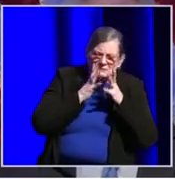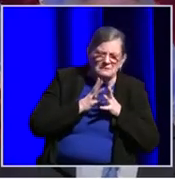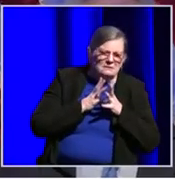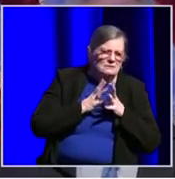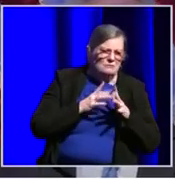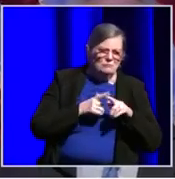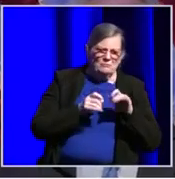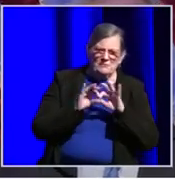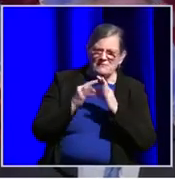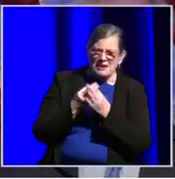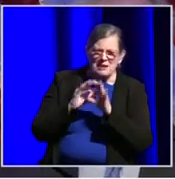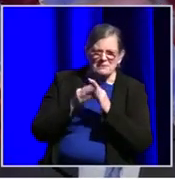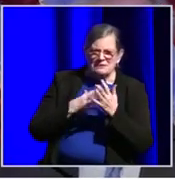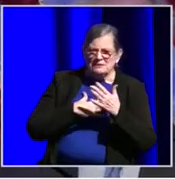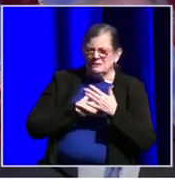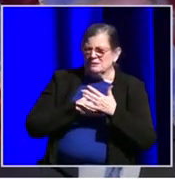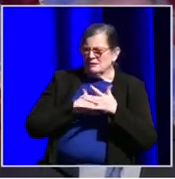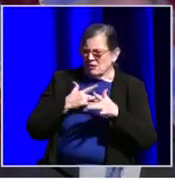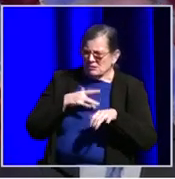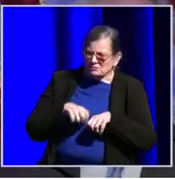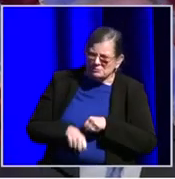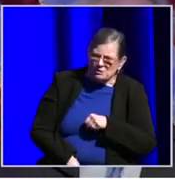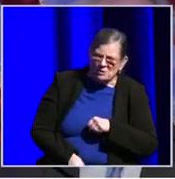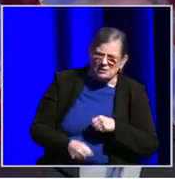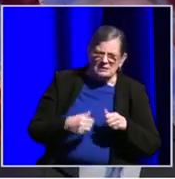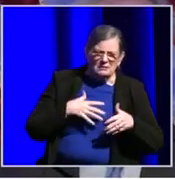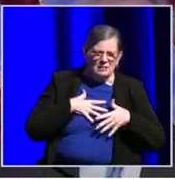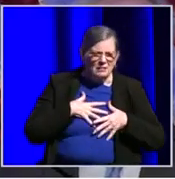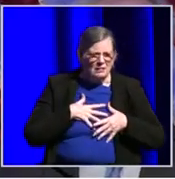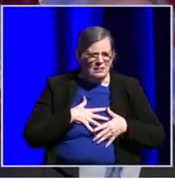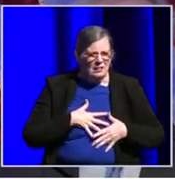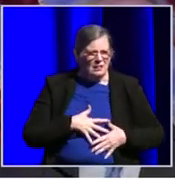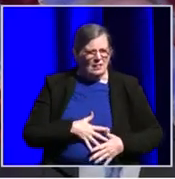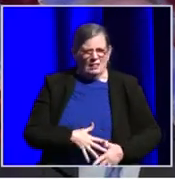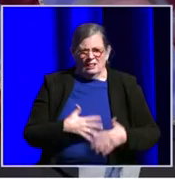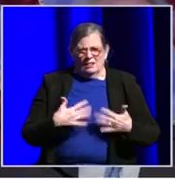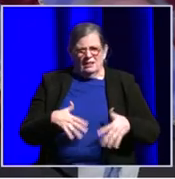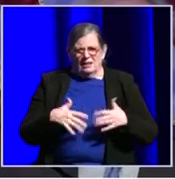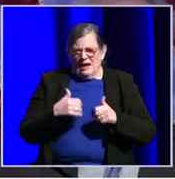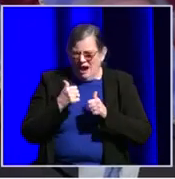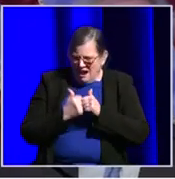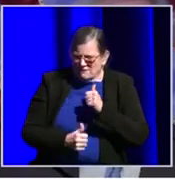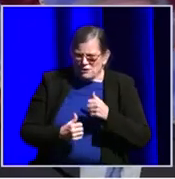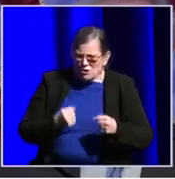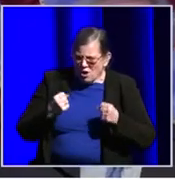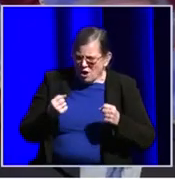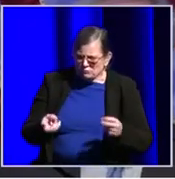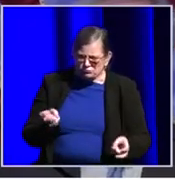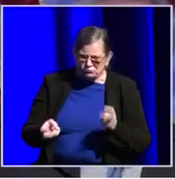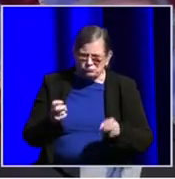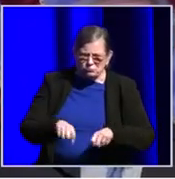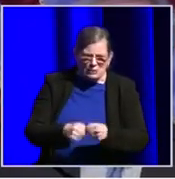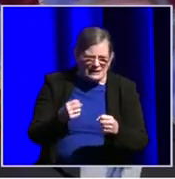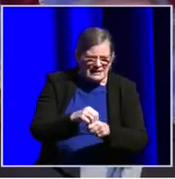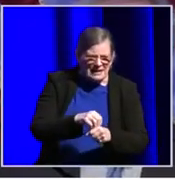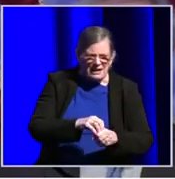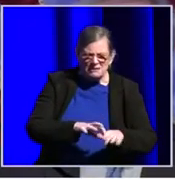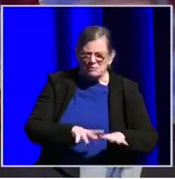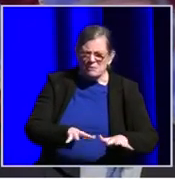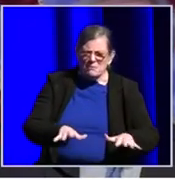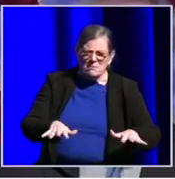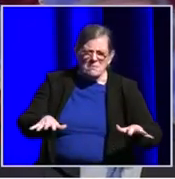robbery or carjacking, there is a ripple of trauma. Every time a child picks up a